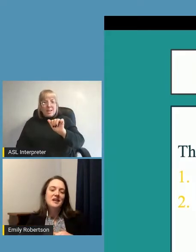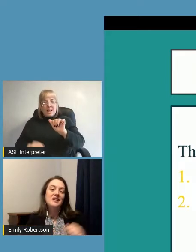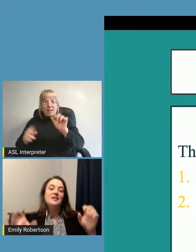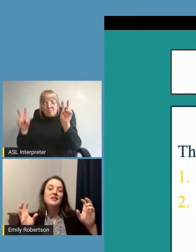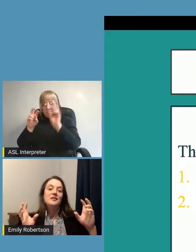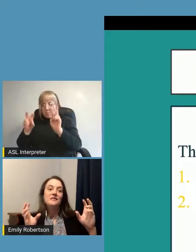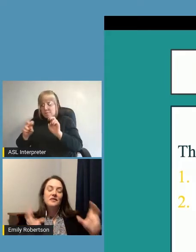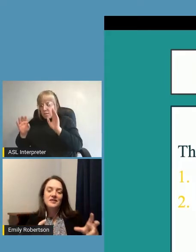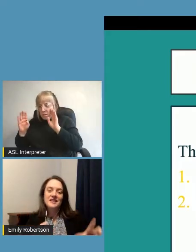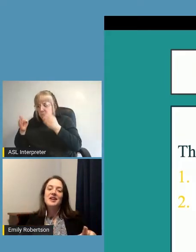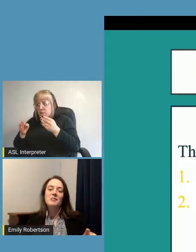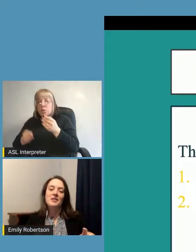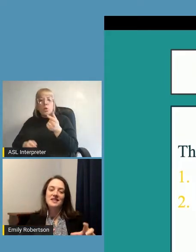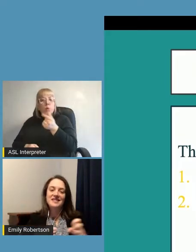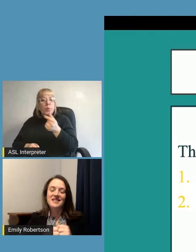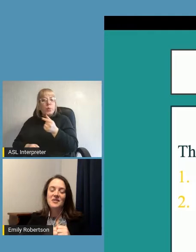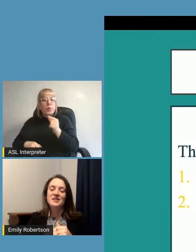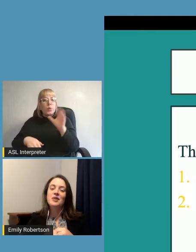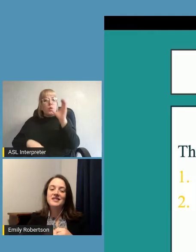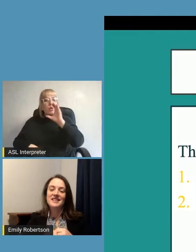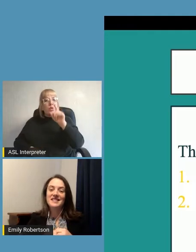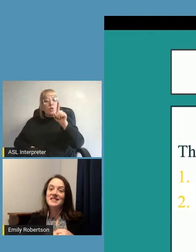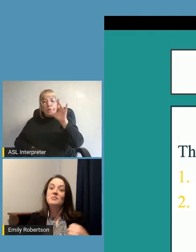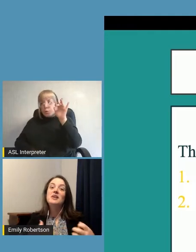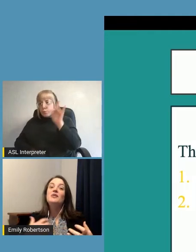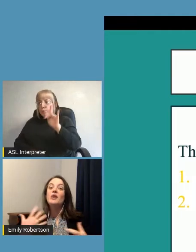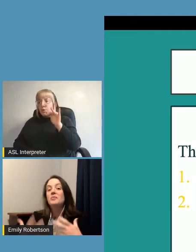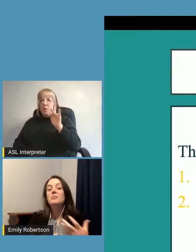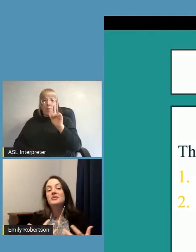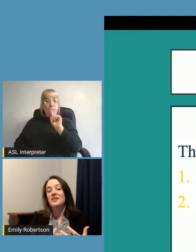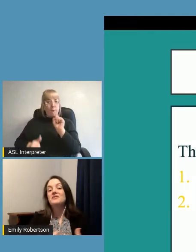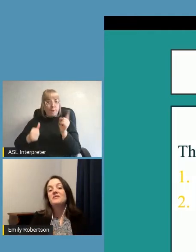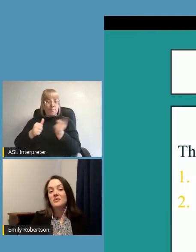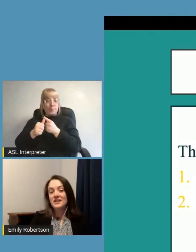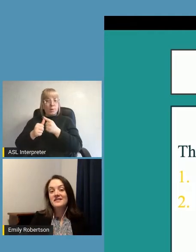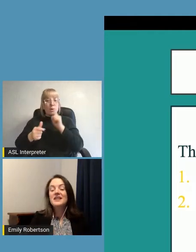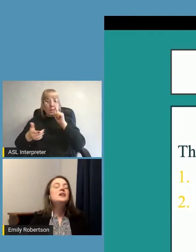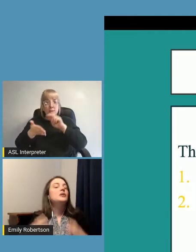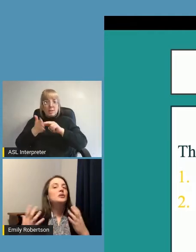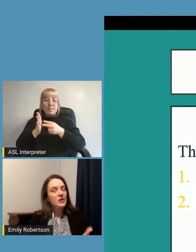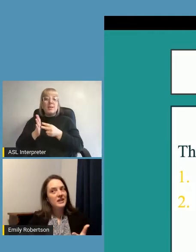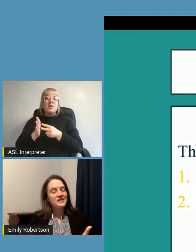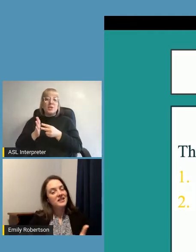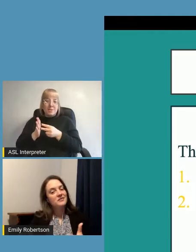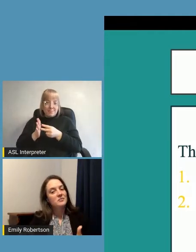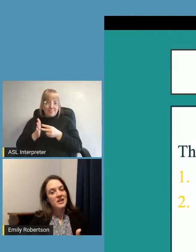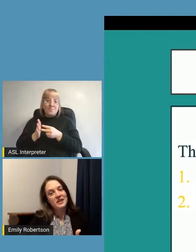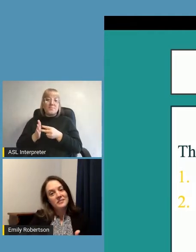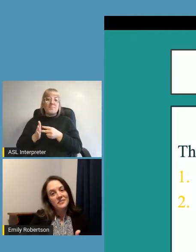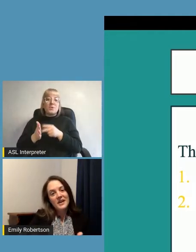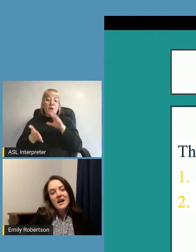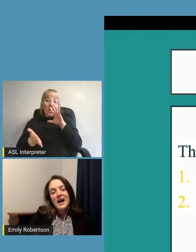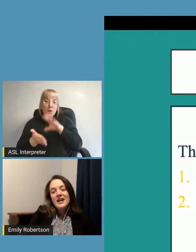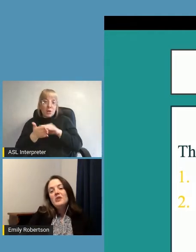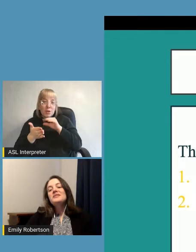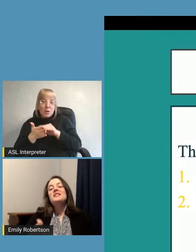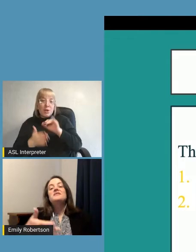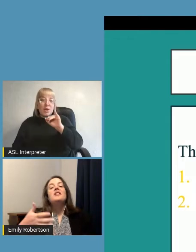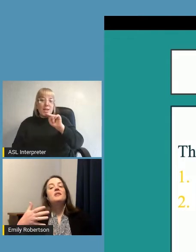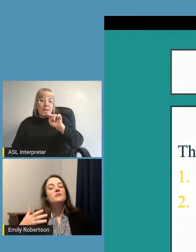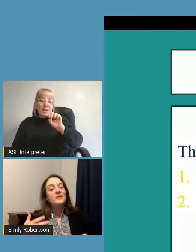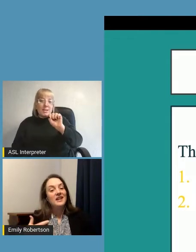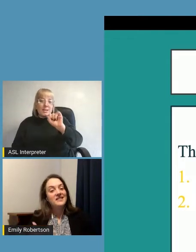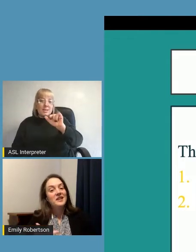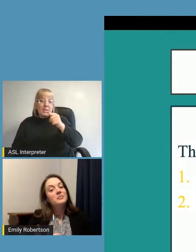would see the first item on this process list being where people tend to focus, learning insights from data. I always